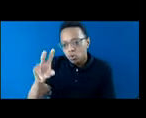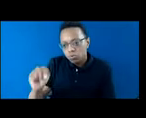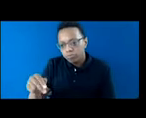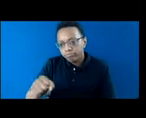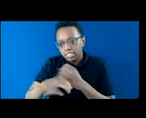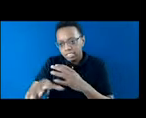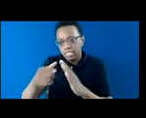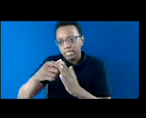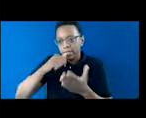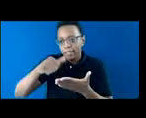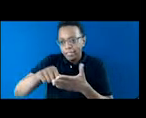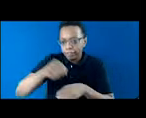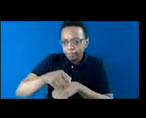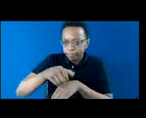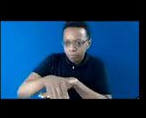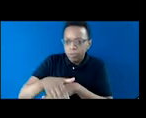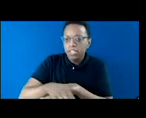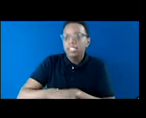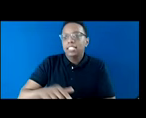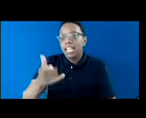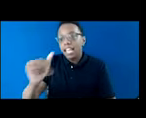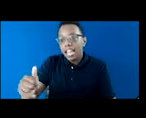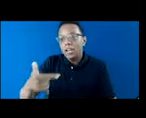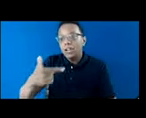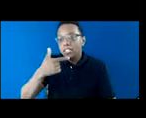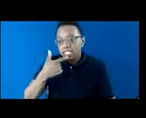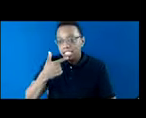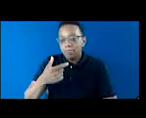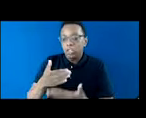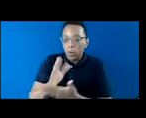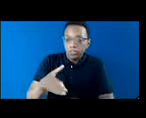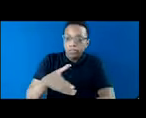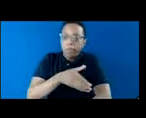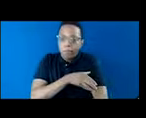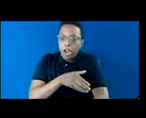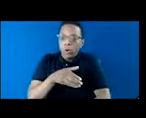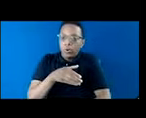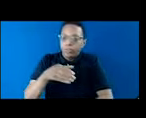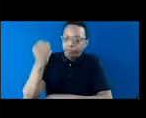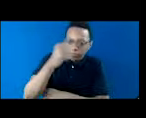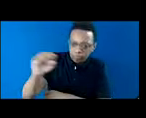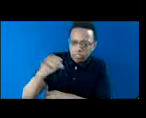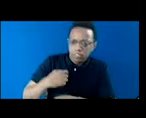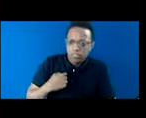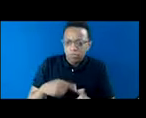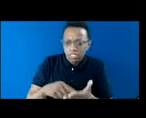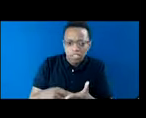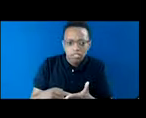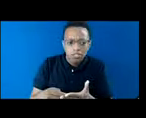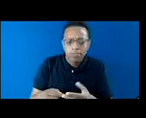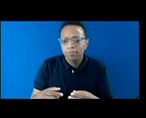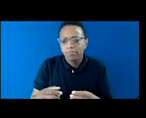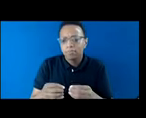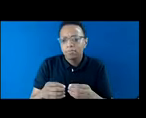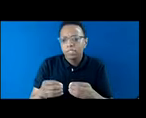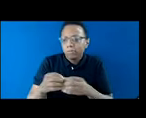and lesbian rights movements or gay and lesbian power movements, where he talked about the fact that it's no longer, he is growing,